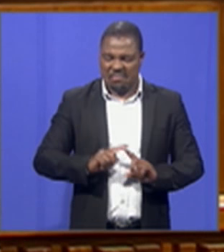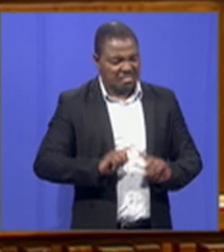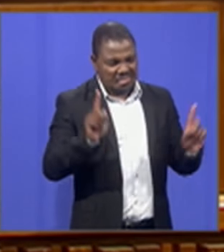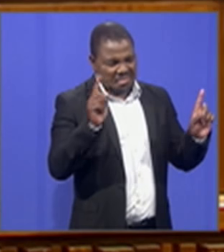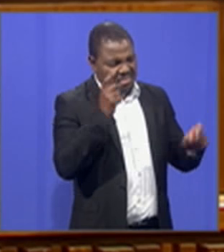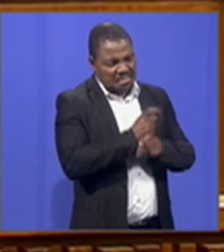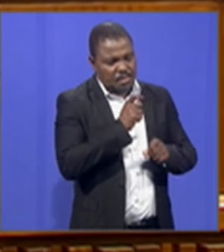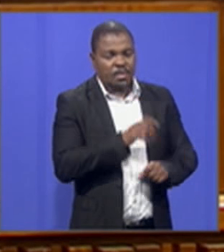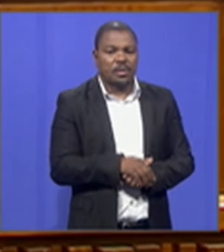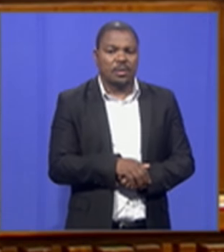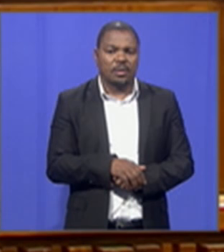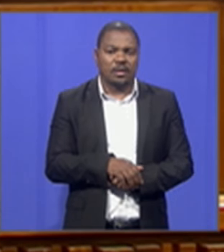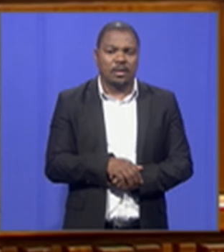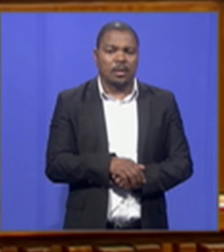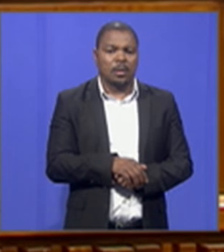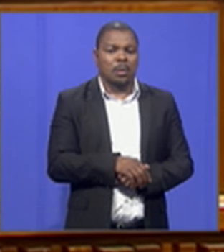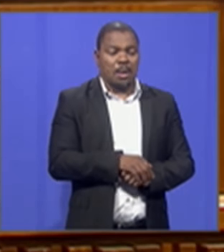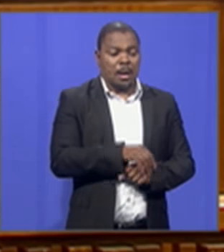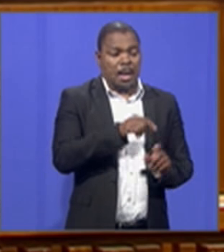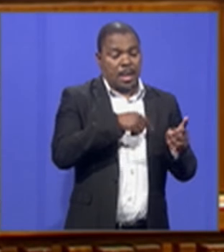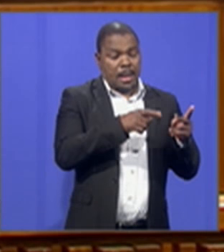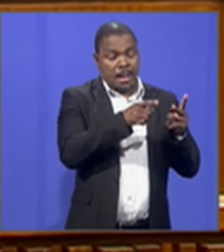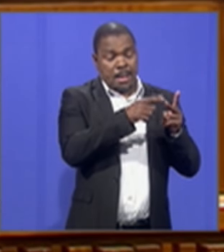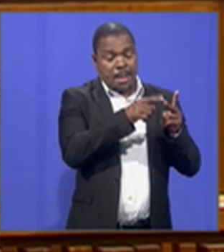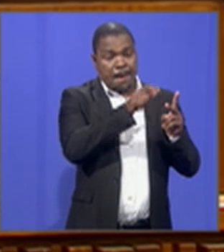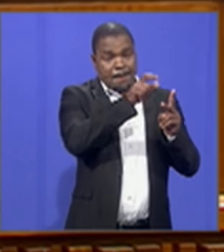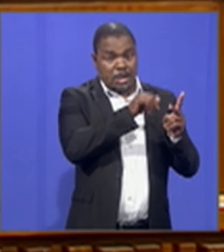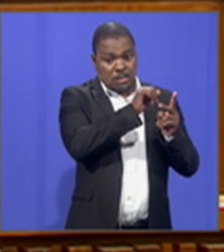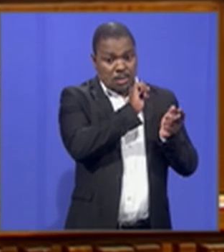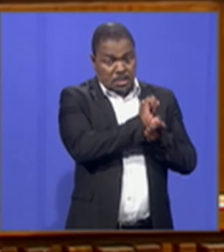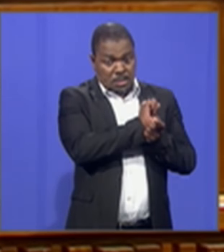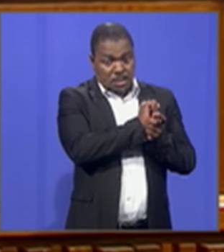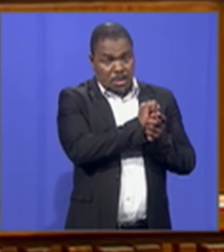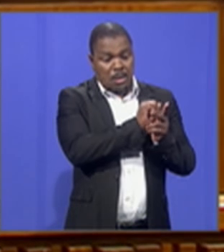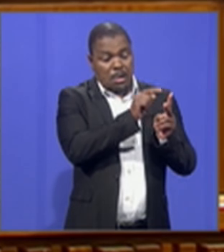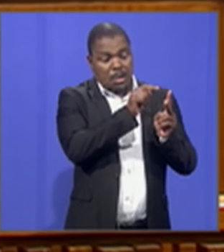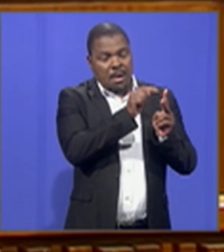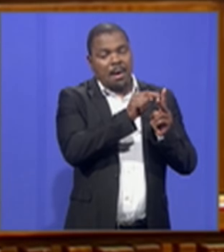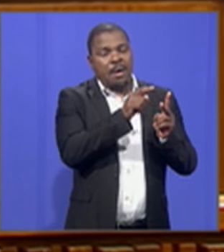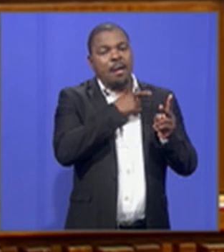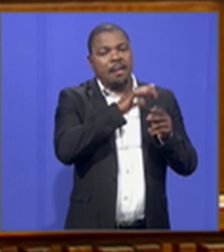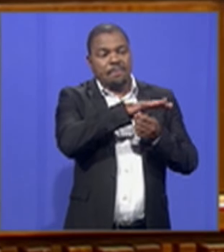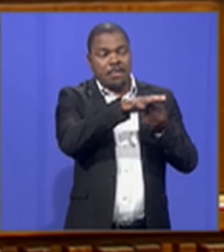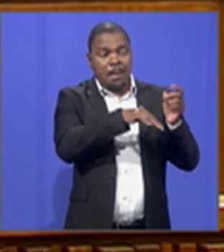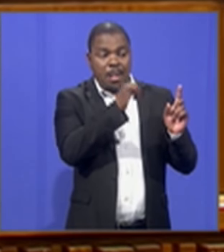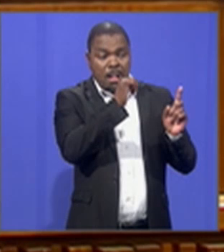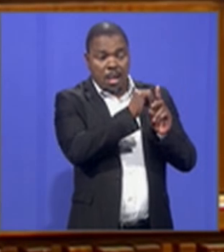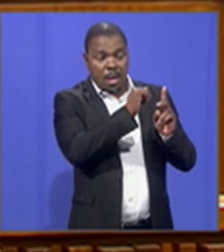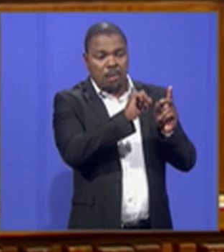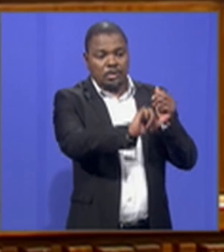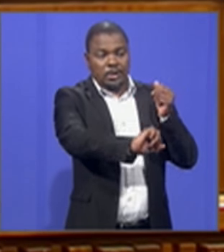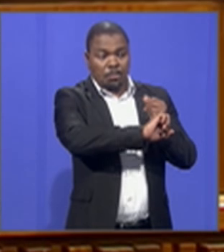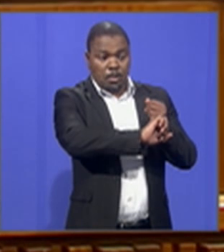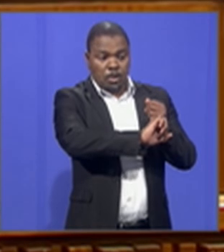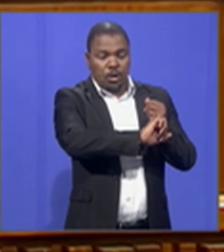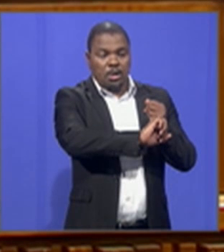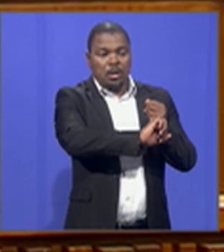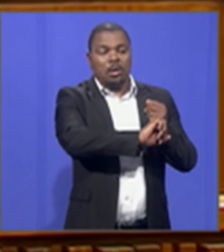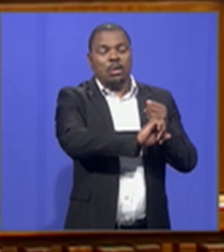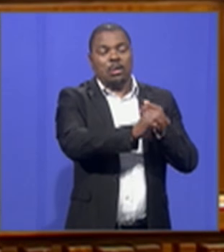been instructed by accused number 2 and his family supporting him to